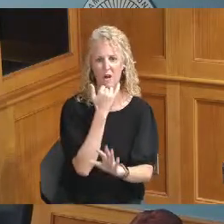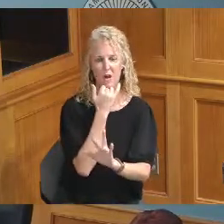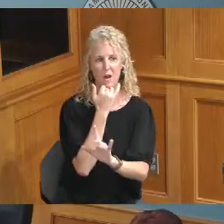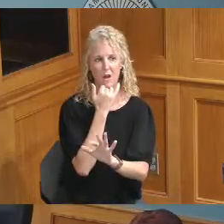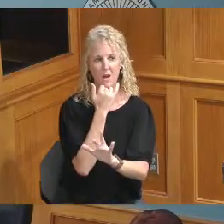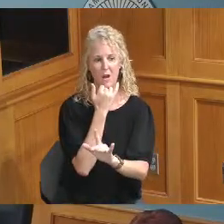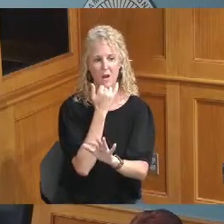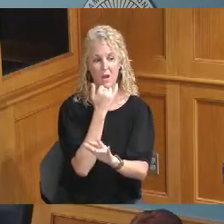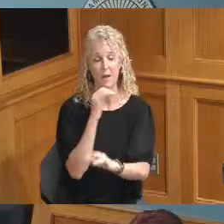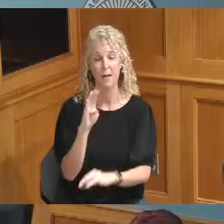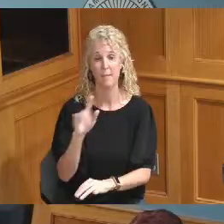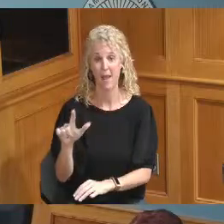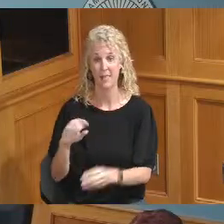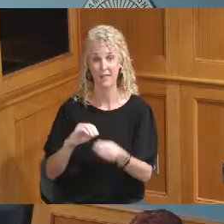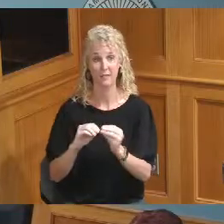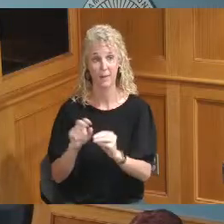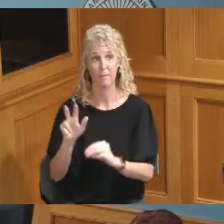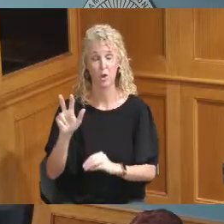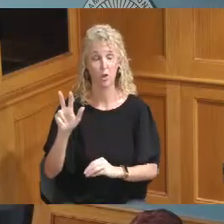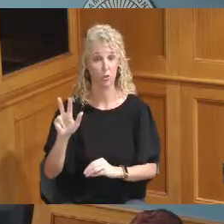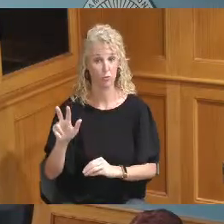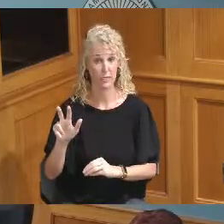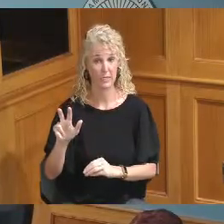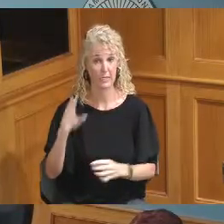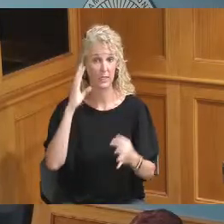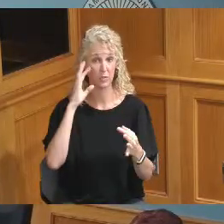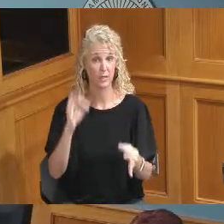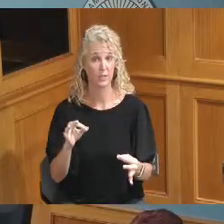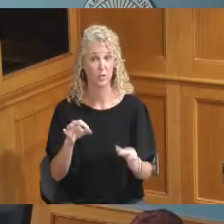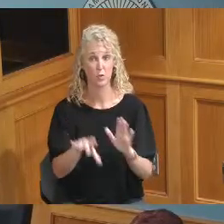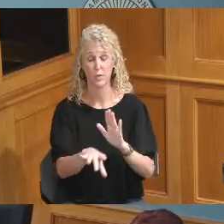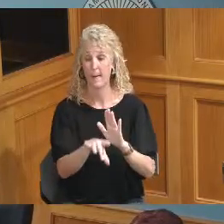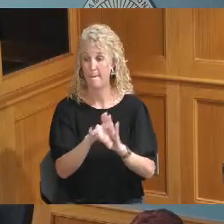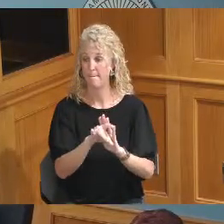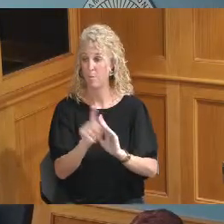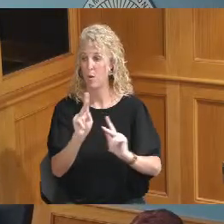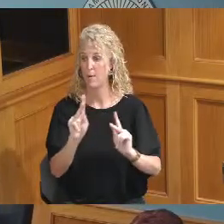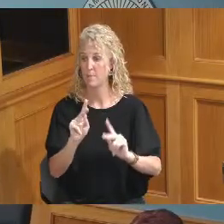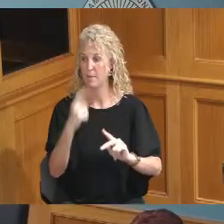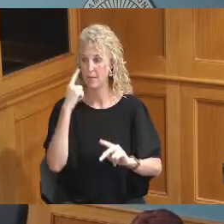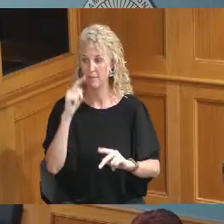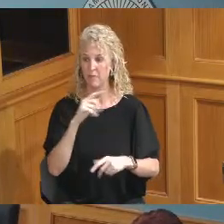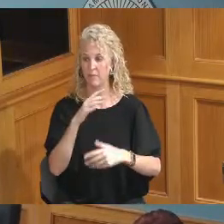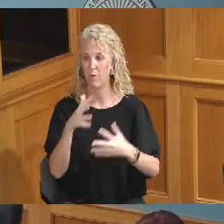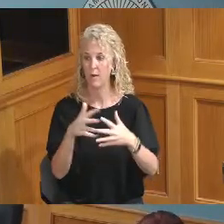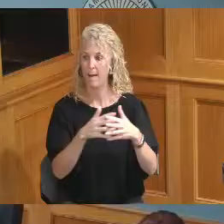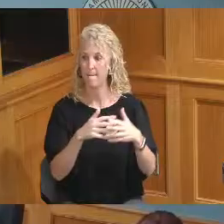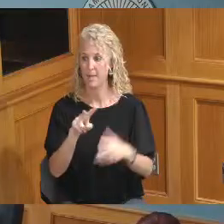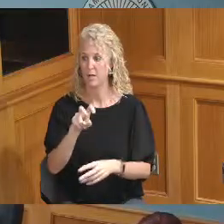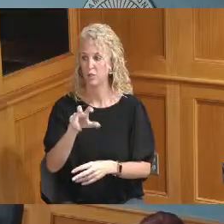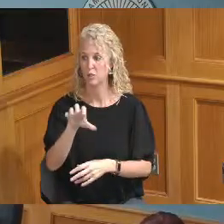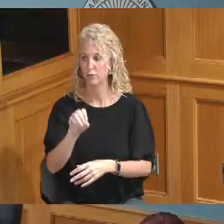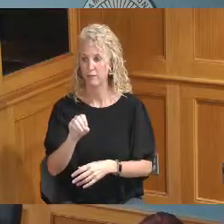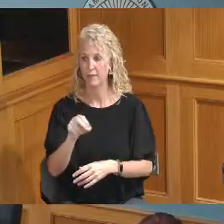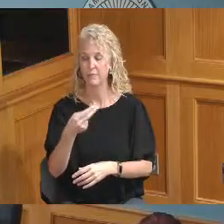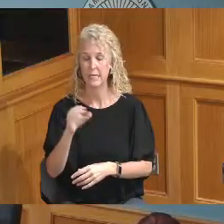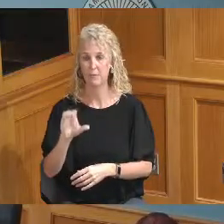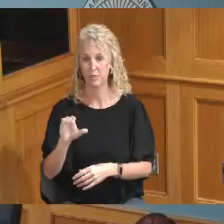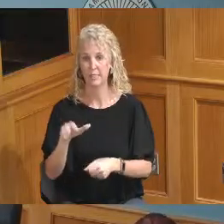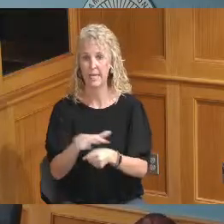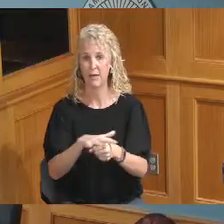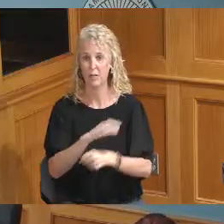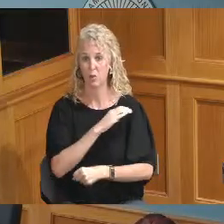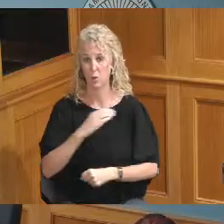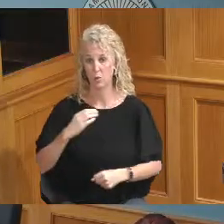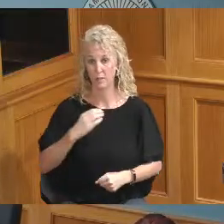saying by leave 3 was the resolution appointing the members of the America 250 Ohio Hamilton County Local Committee and